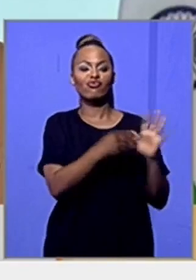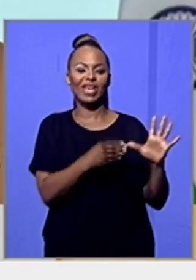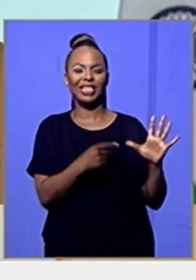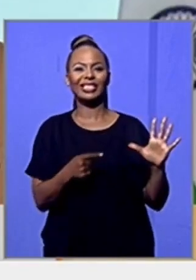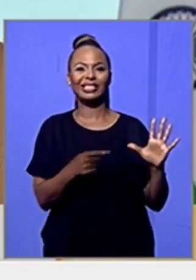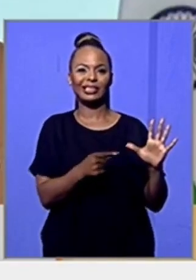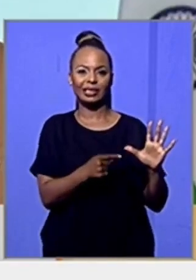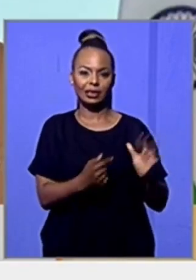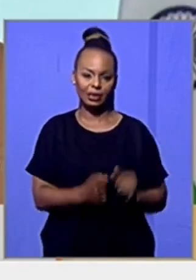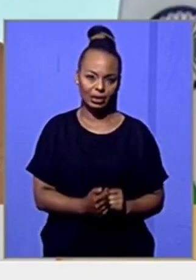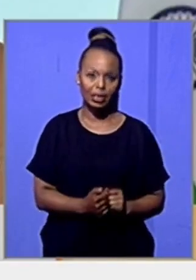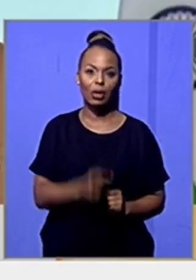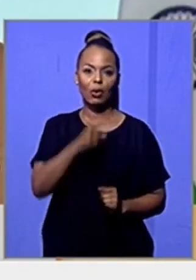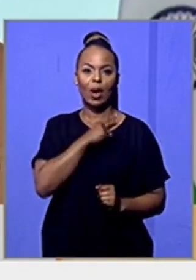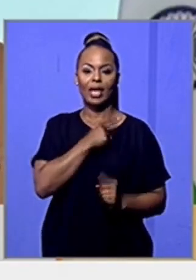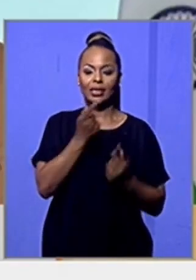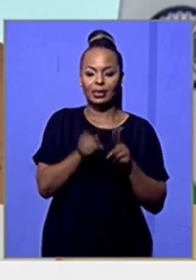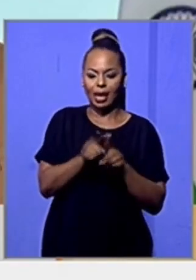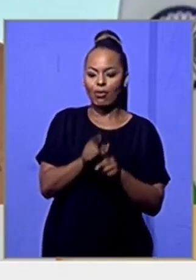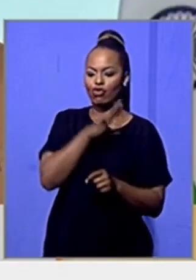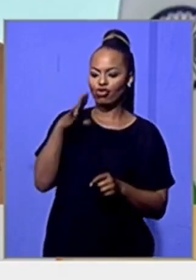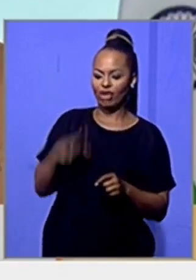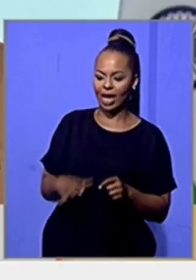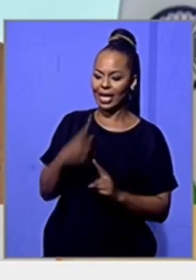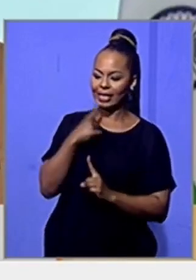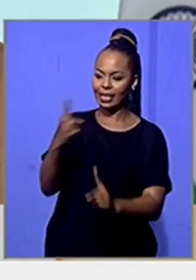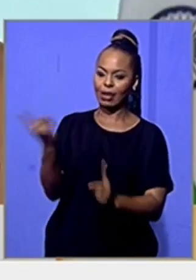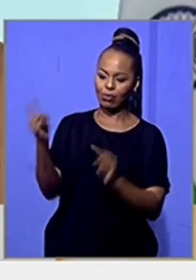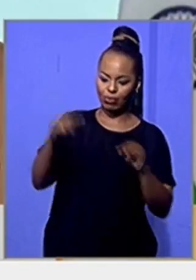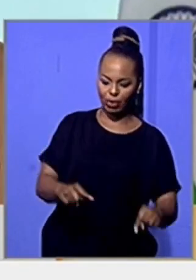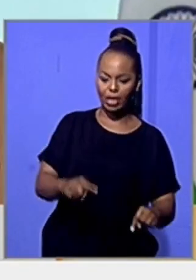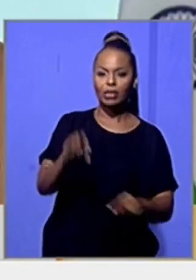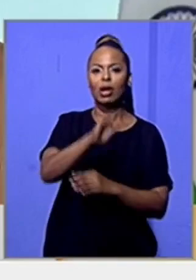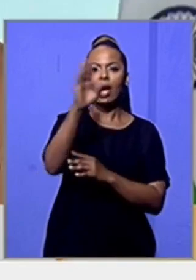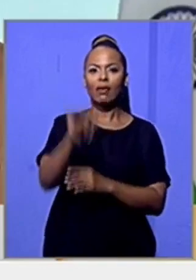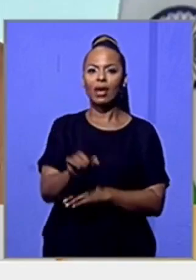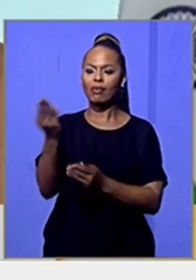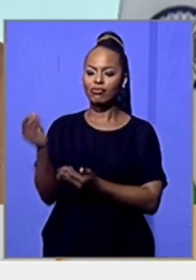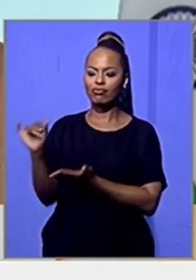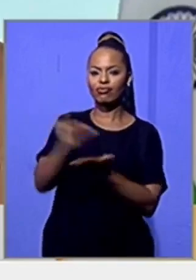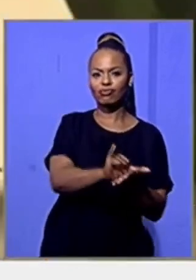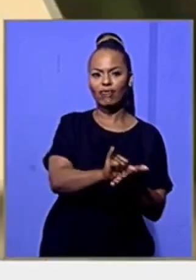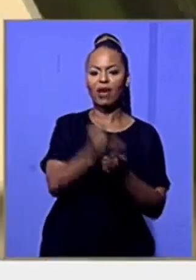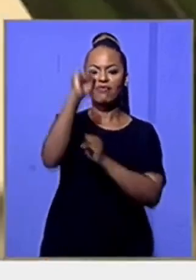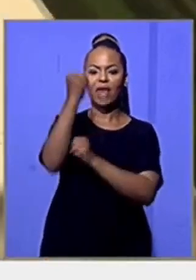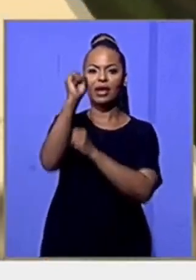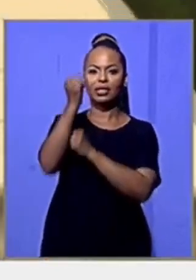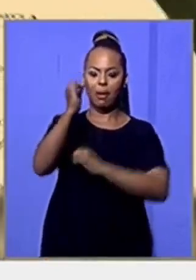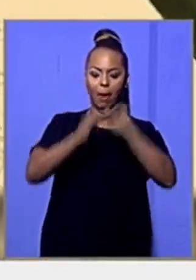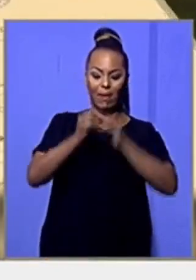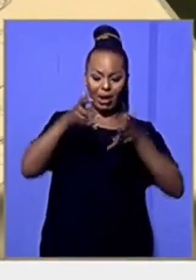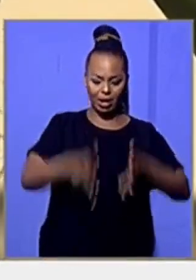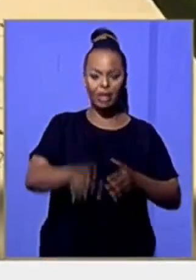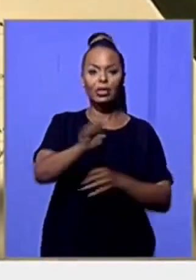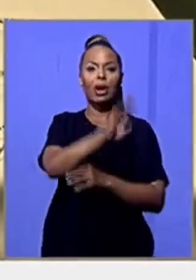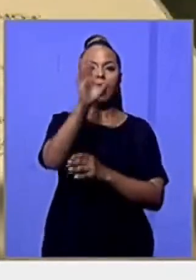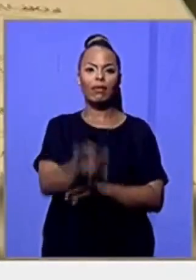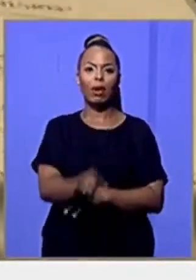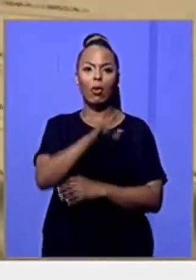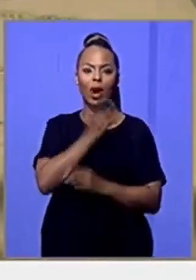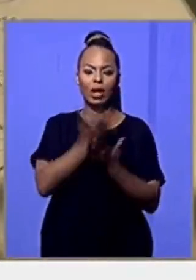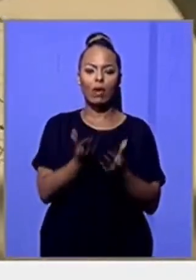re dutse batho ba go China le dinaga tse dingwe gore ba tle mo South Africa ba dire di-factory mo South Africa gore re kgone